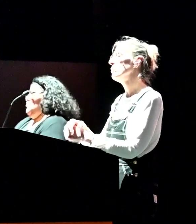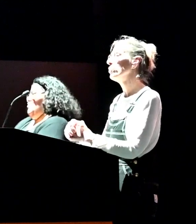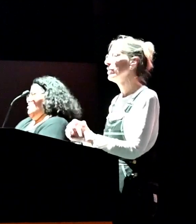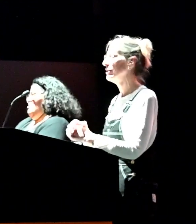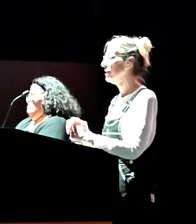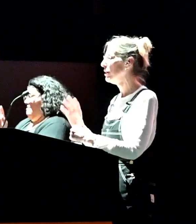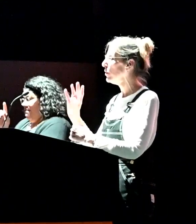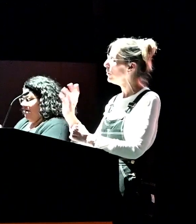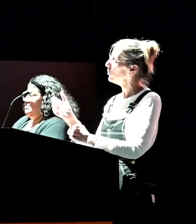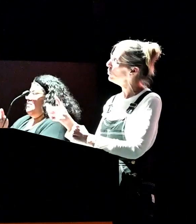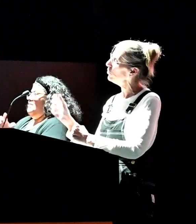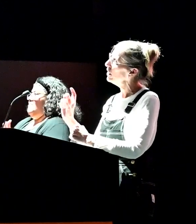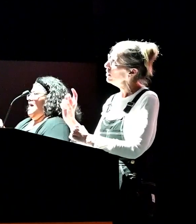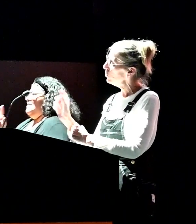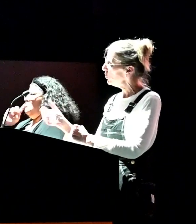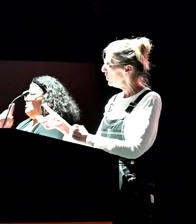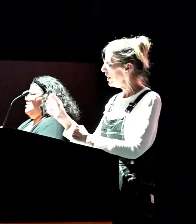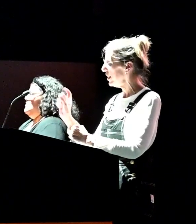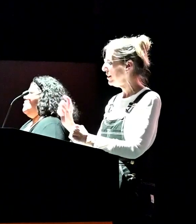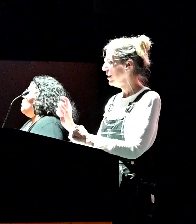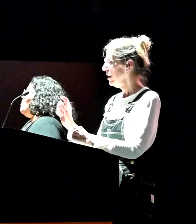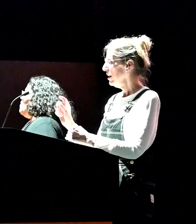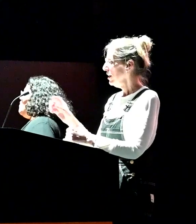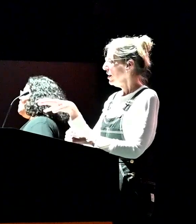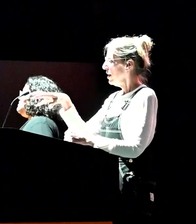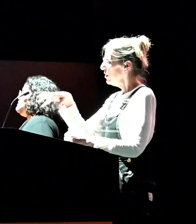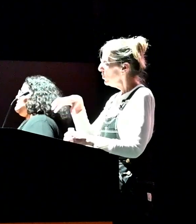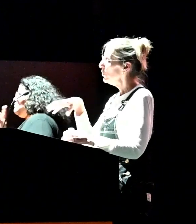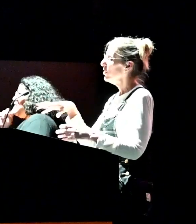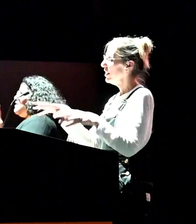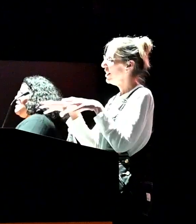at some point seeing people who couldn't,